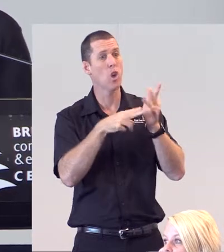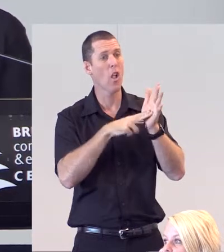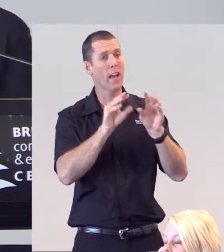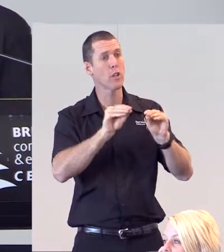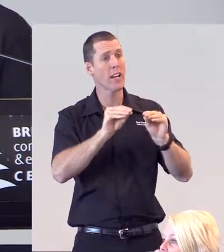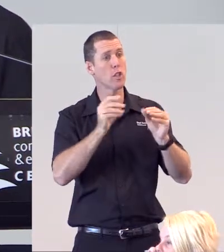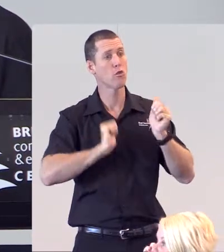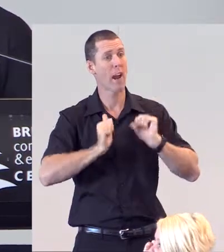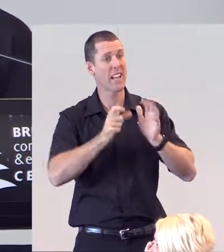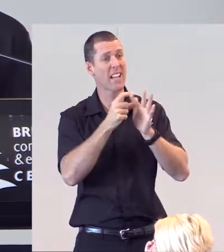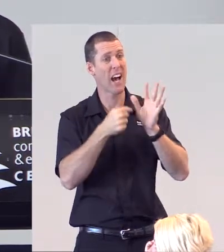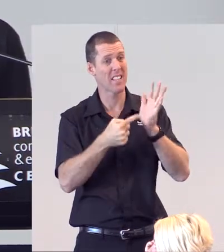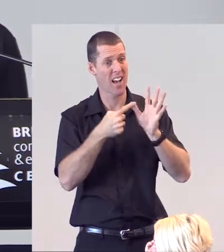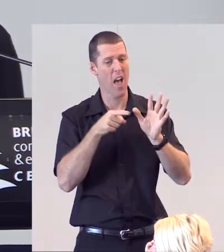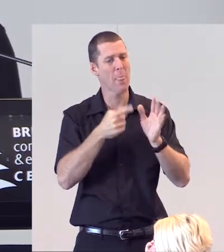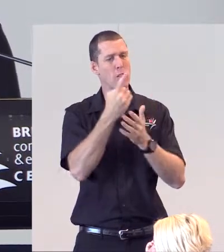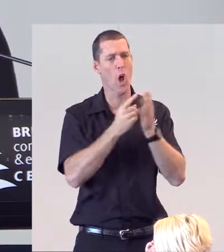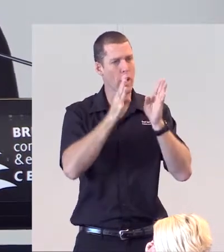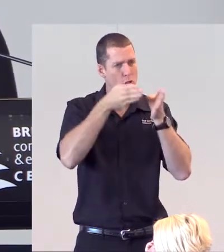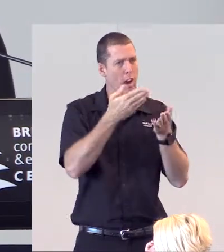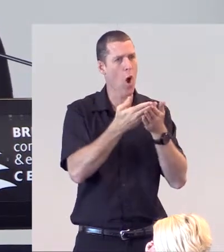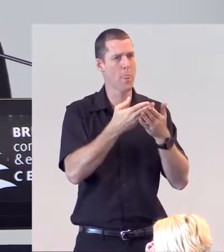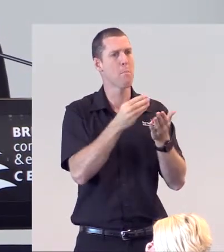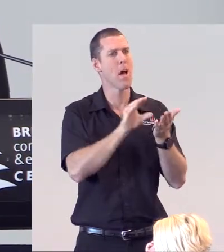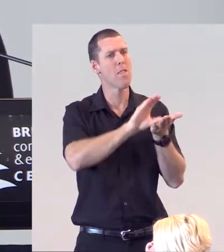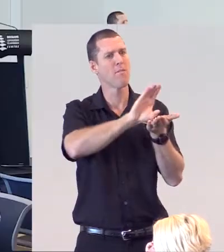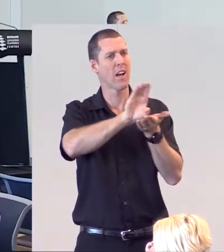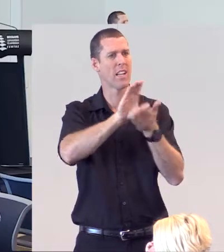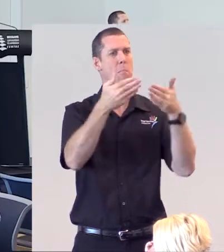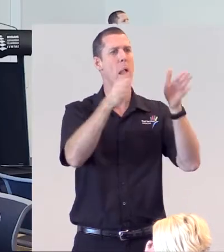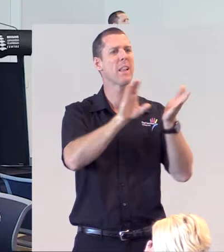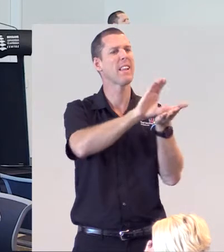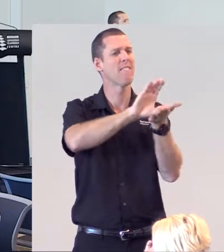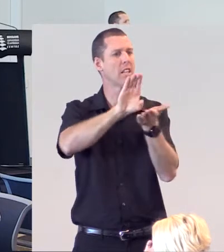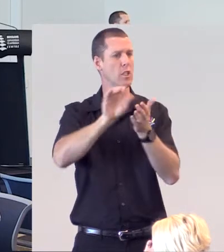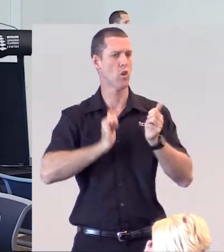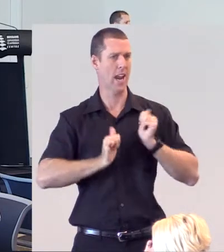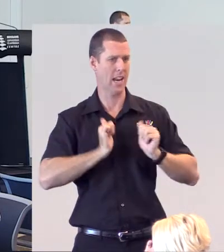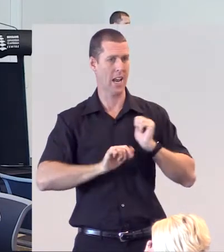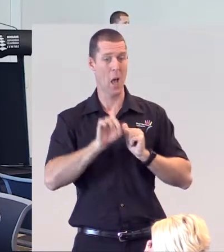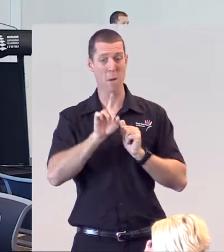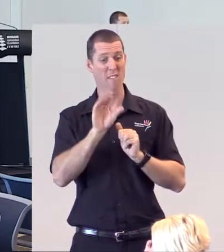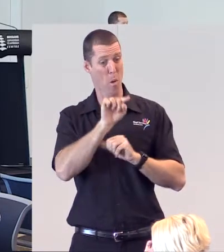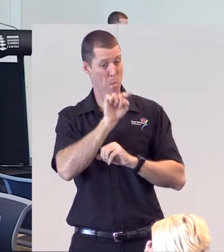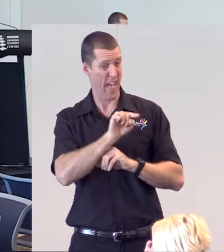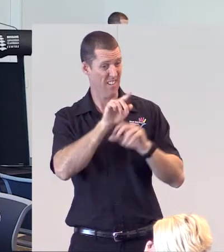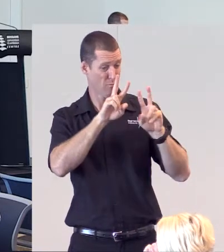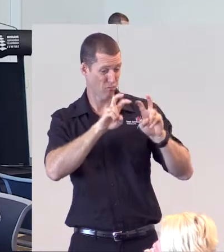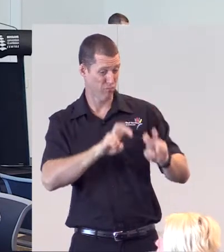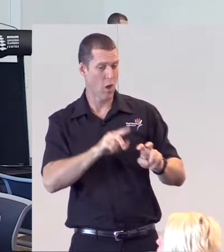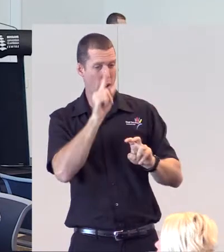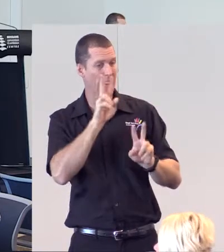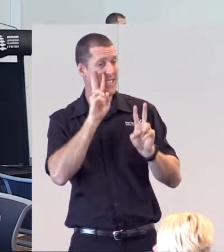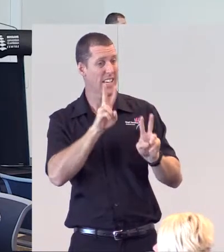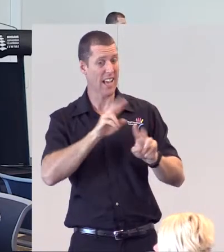data, and this is only concentrating on the publicly funded training data. But from that, you can see that as